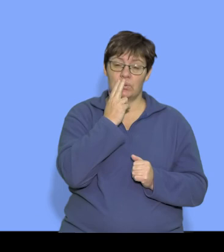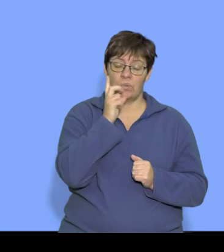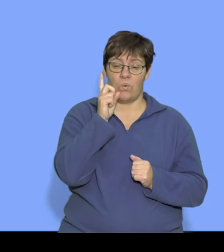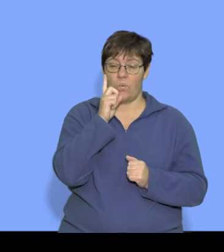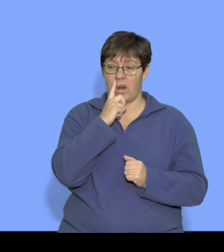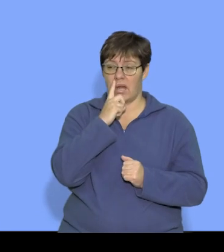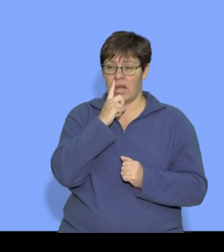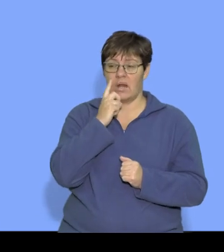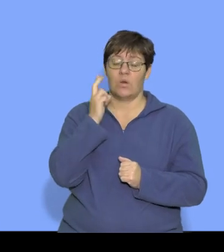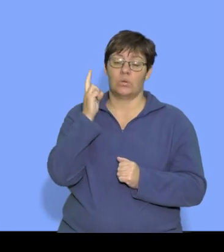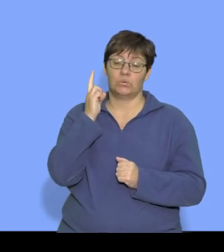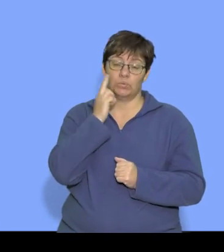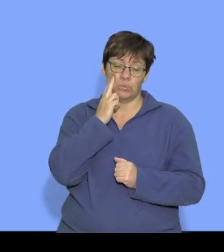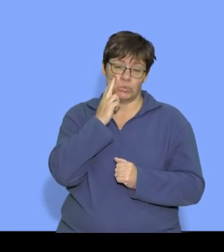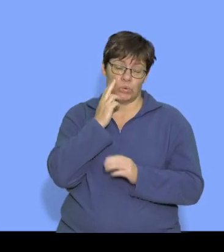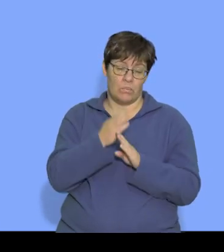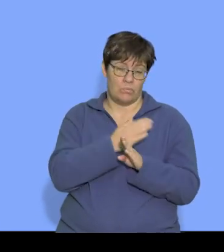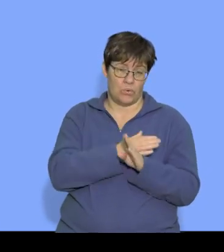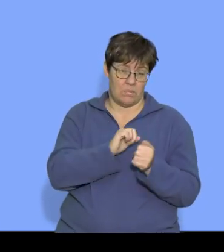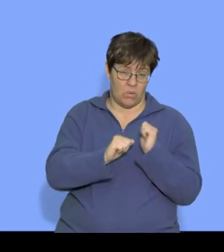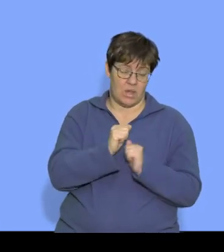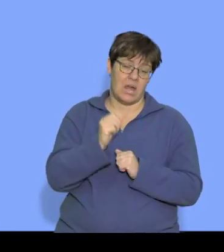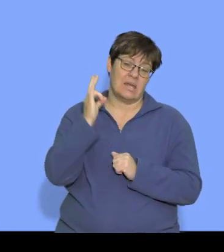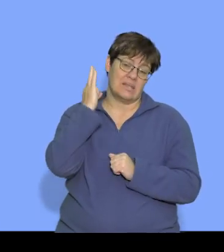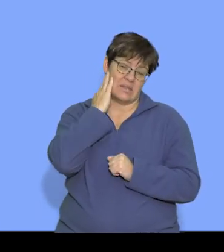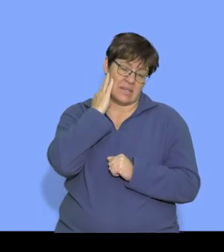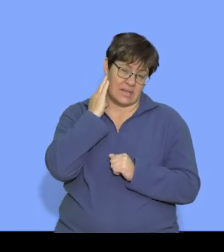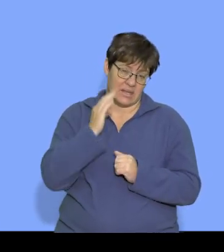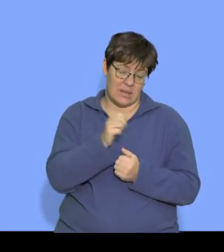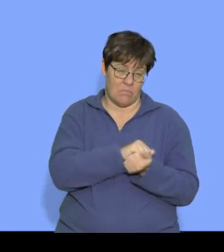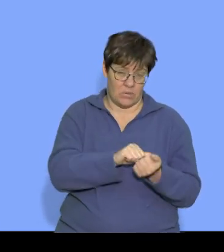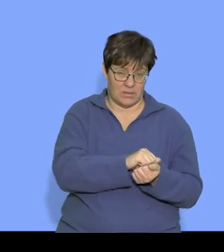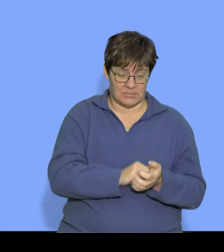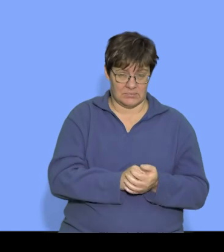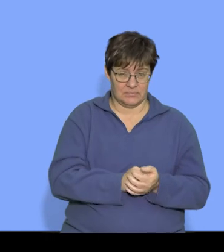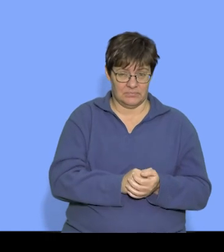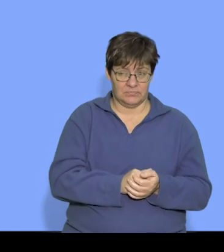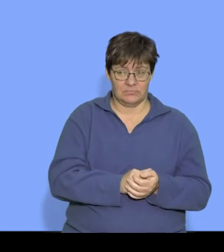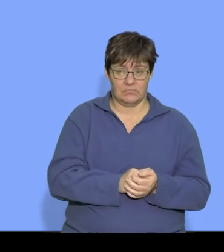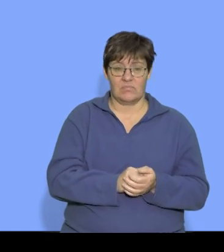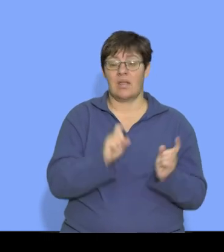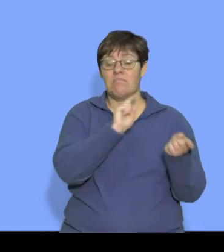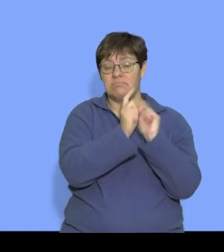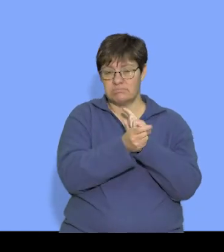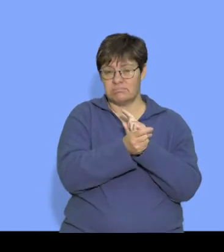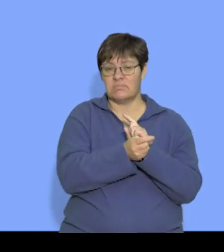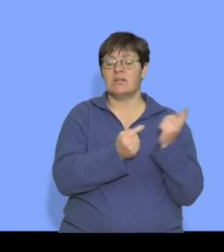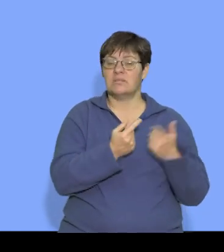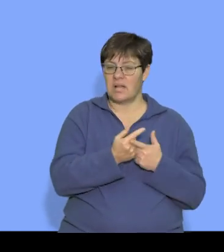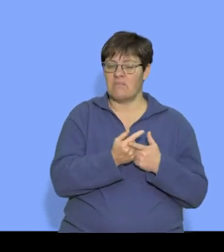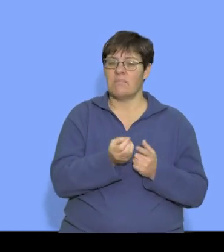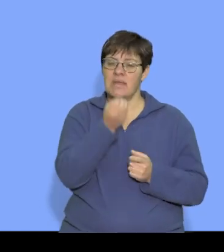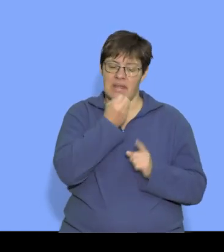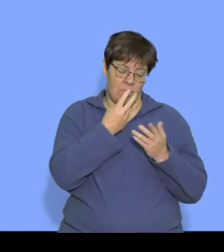2 incisors, 1 canine, 2 premolars, and 3 molars. Again, an adaptation to